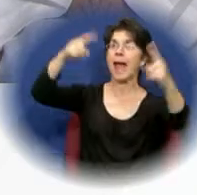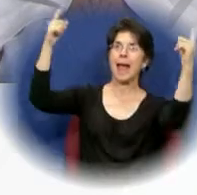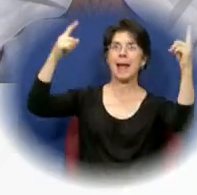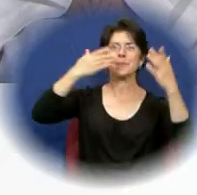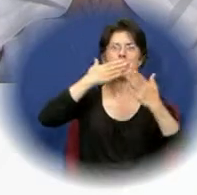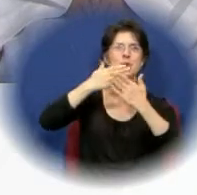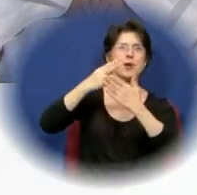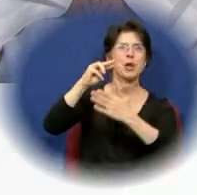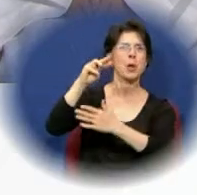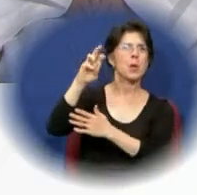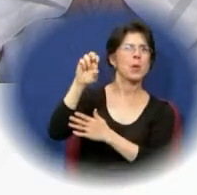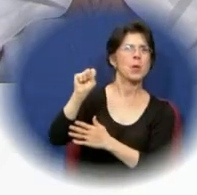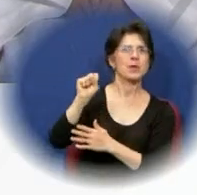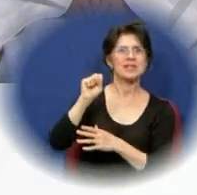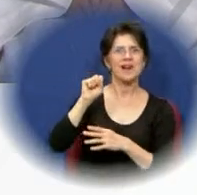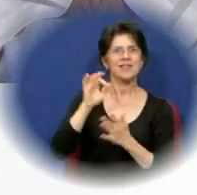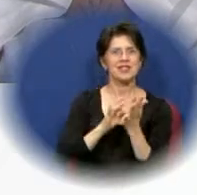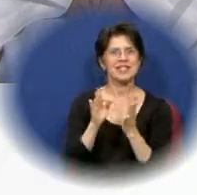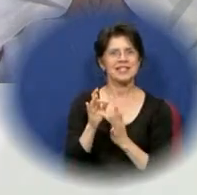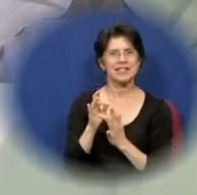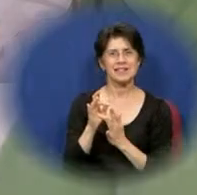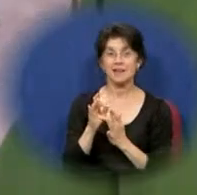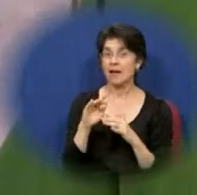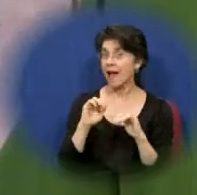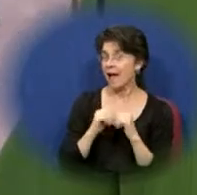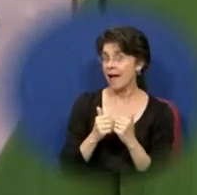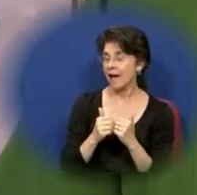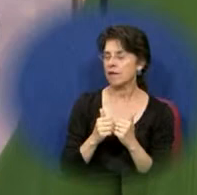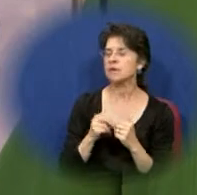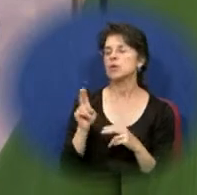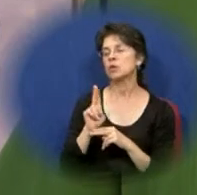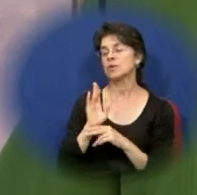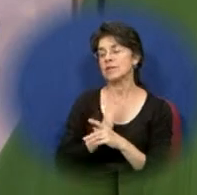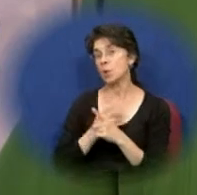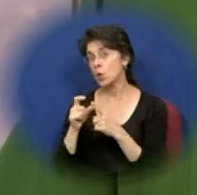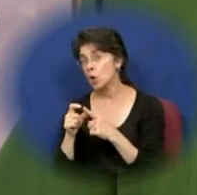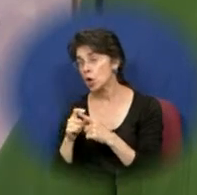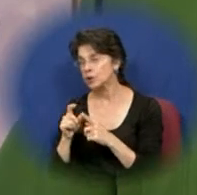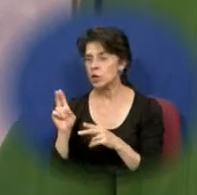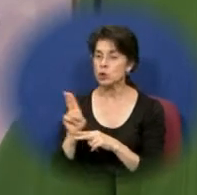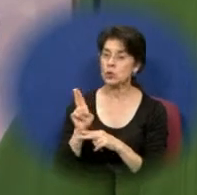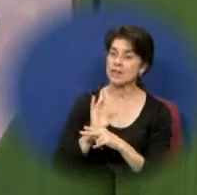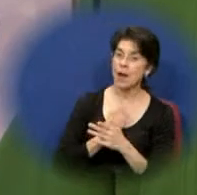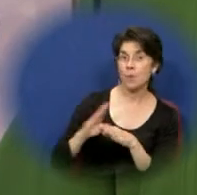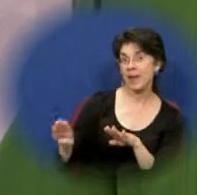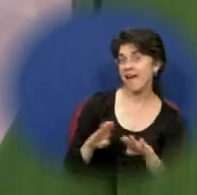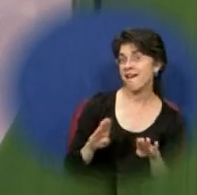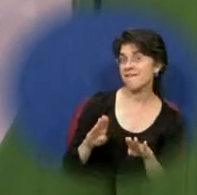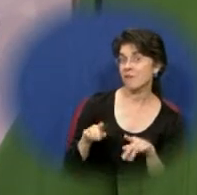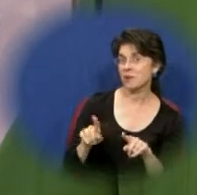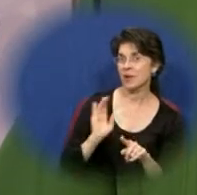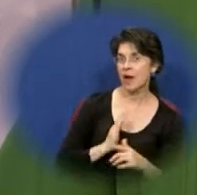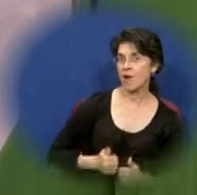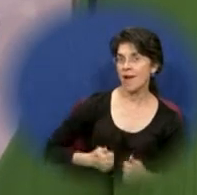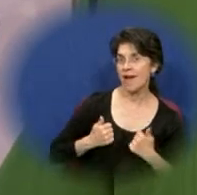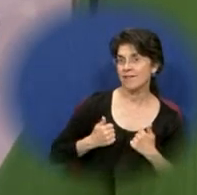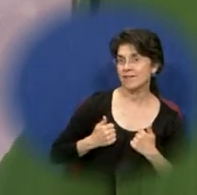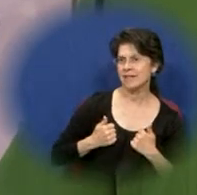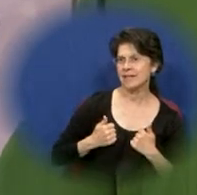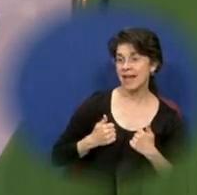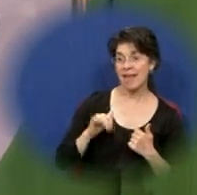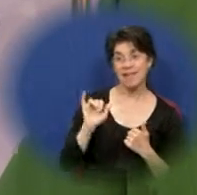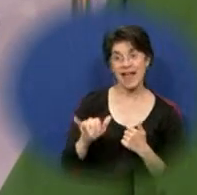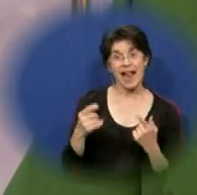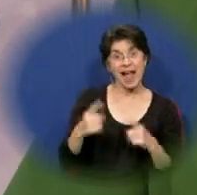of Jesus Christ by our words and by our lives each and every day. And it's always at baptism ceremonies